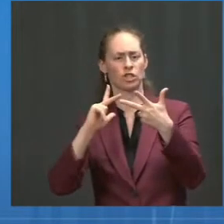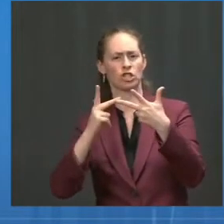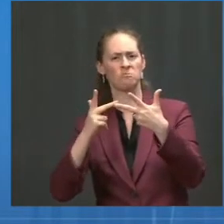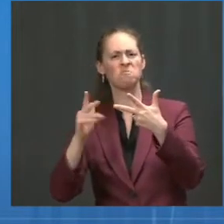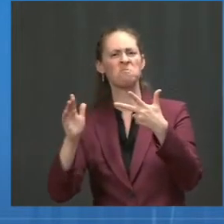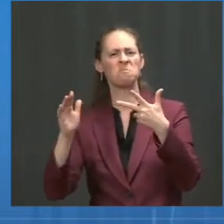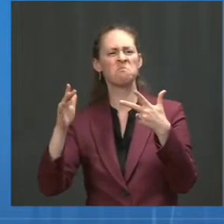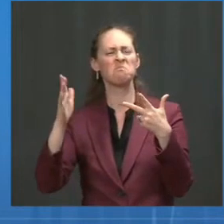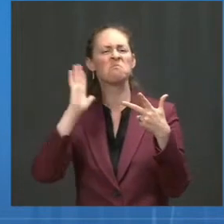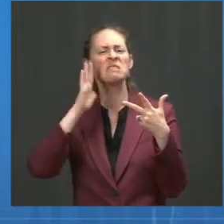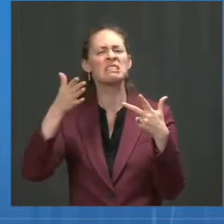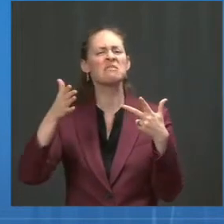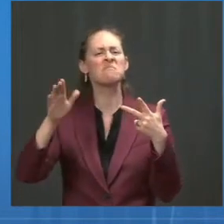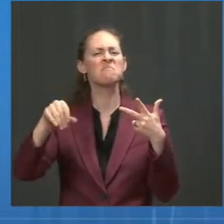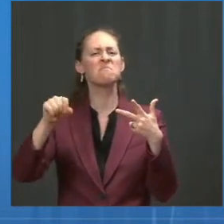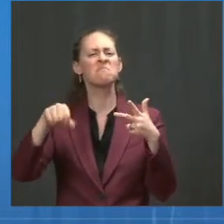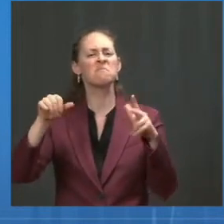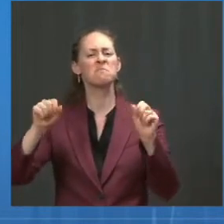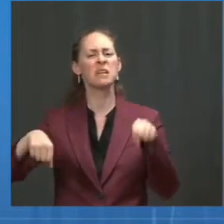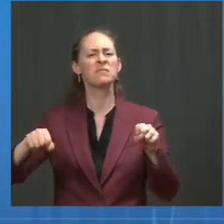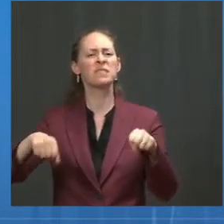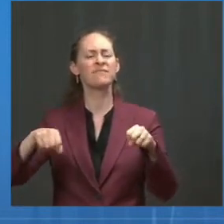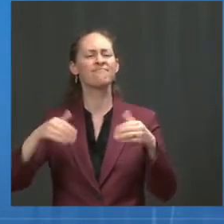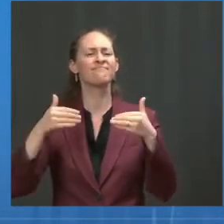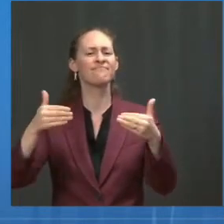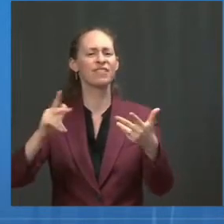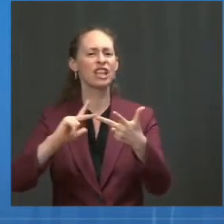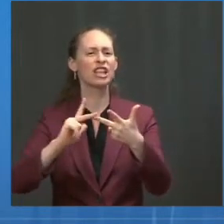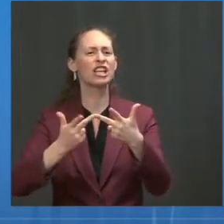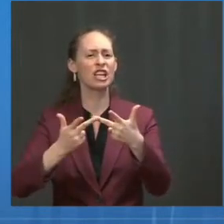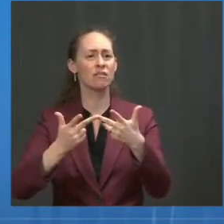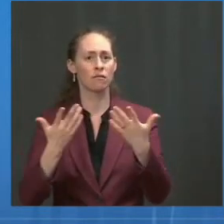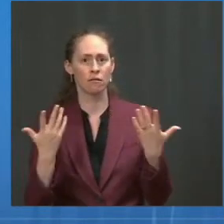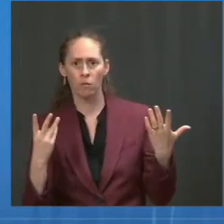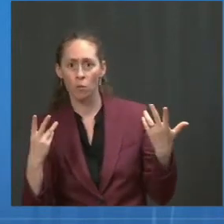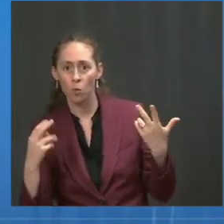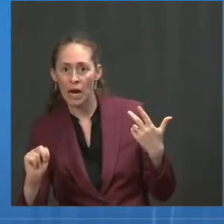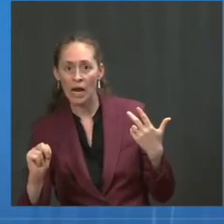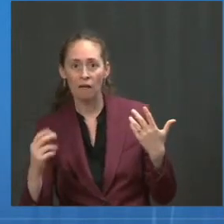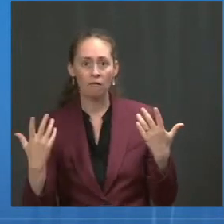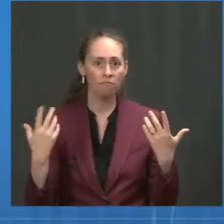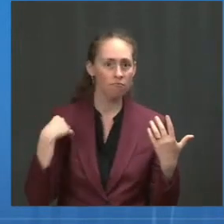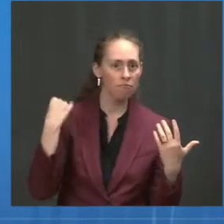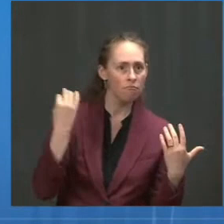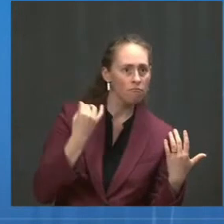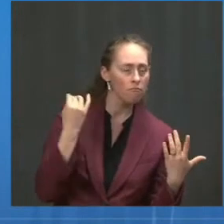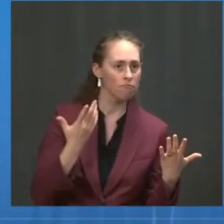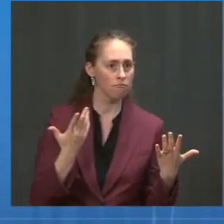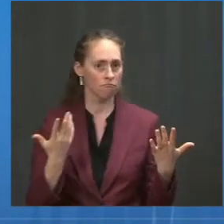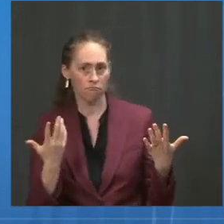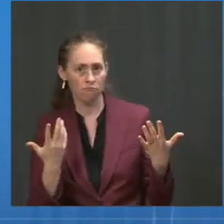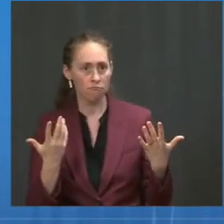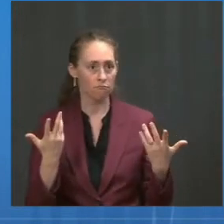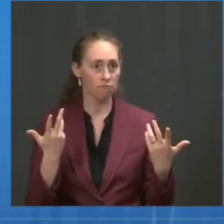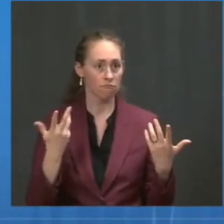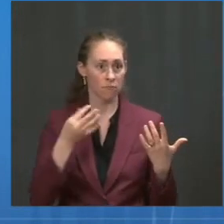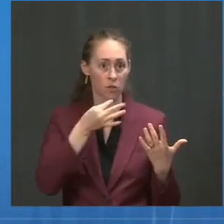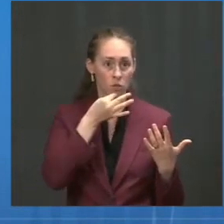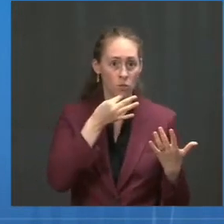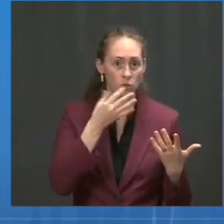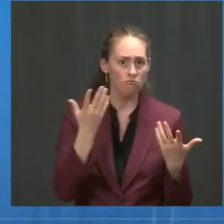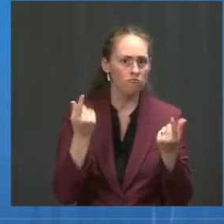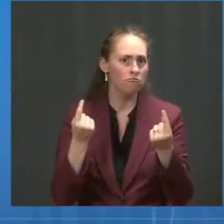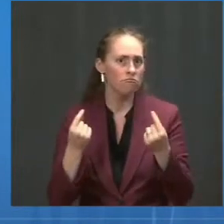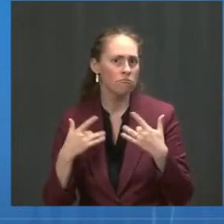I'm just wondering how soon you expect that you might make a decision on that, and